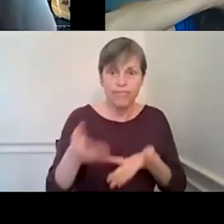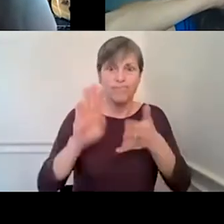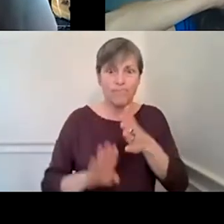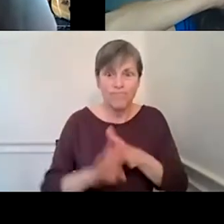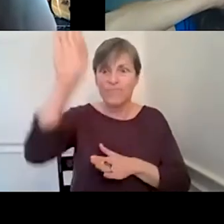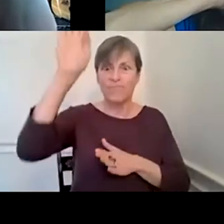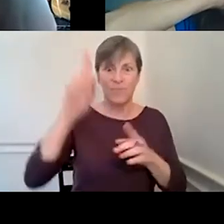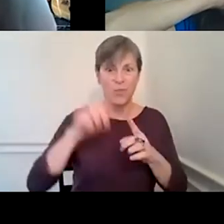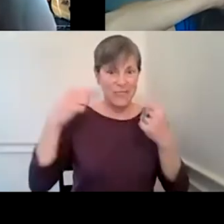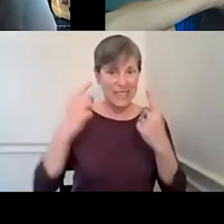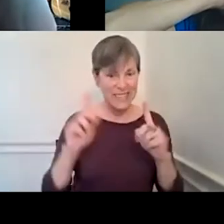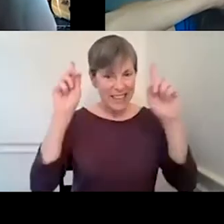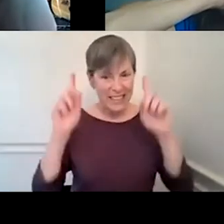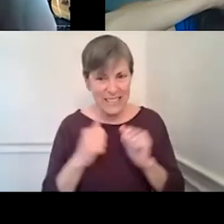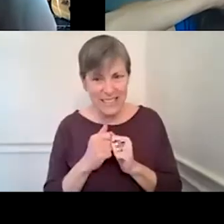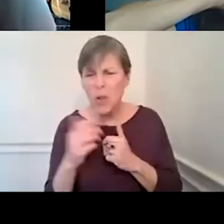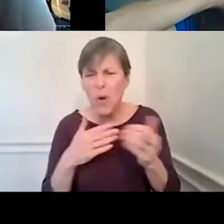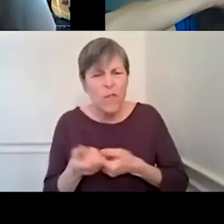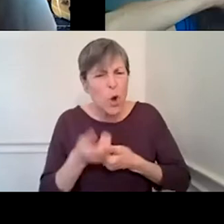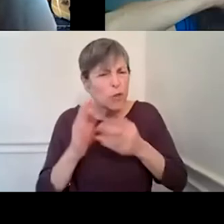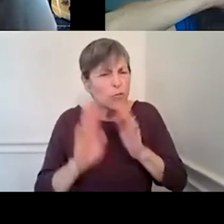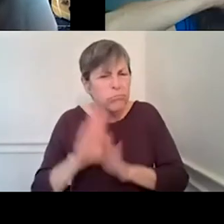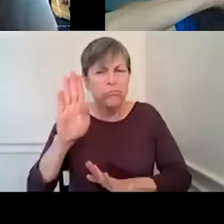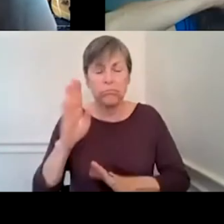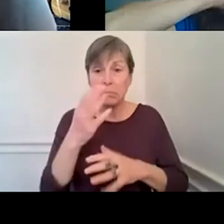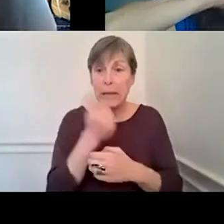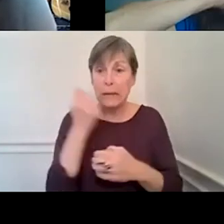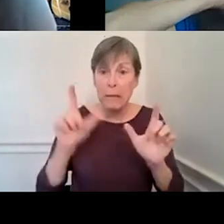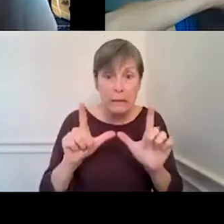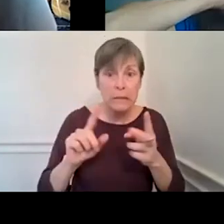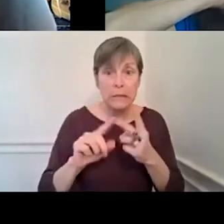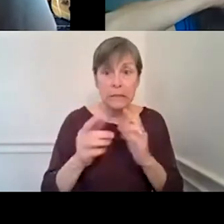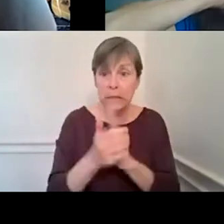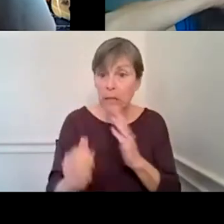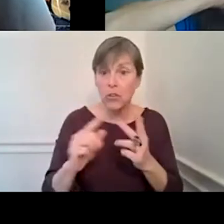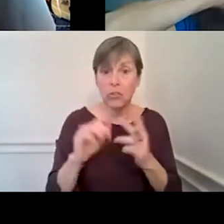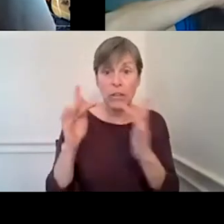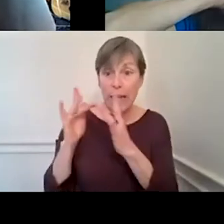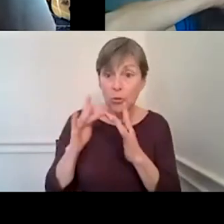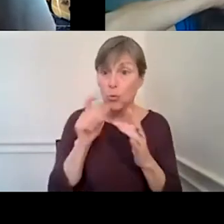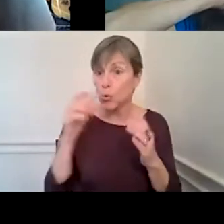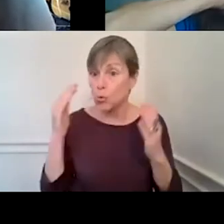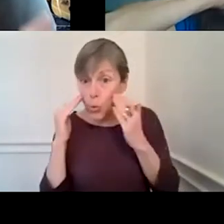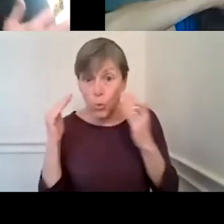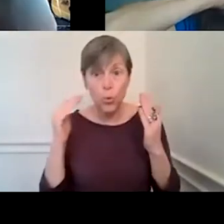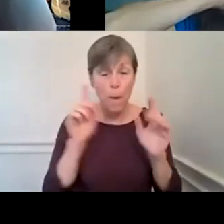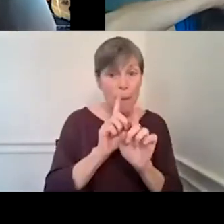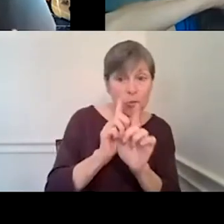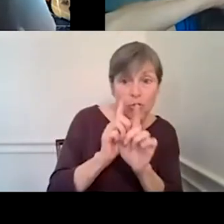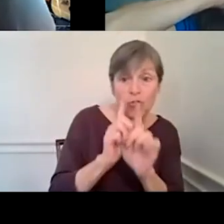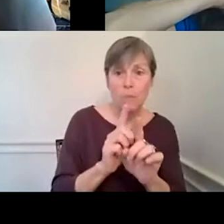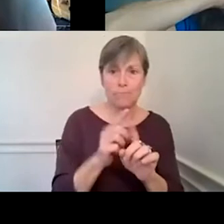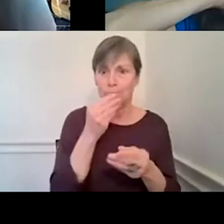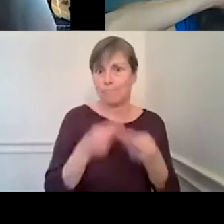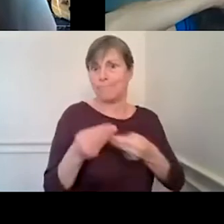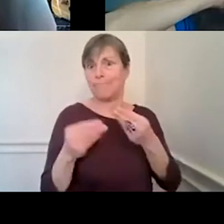success? And whatever that might be, licenses, skills, connections, particular experiences, mentorship, you know, bribes, whatever